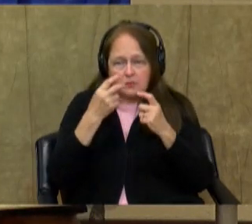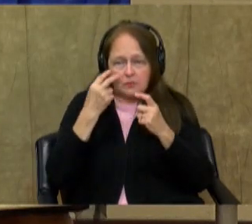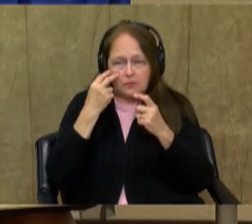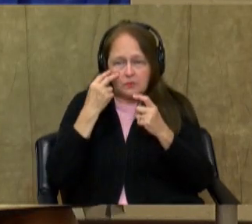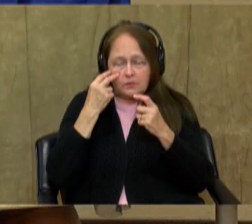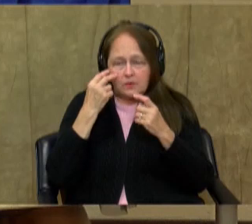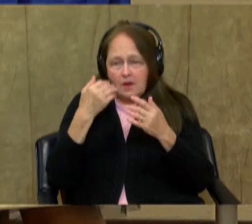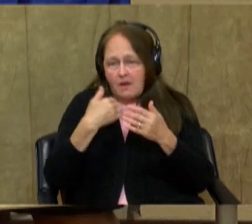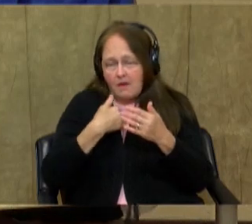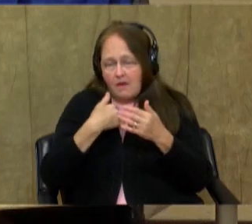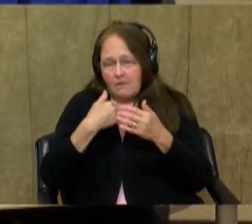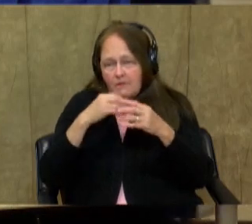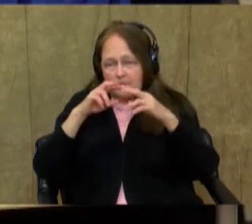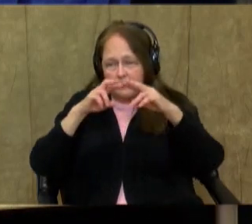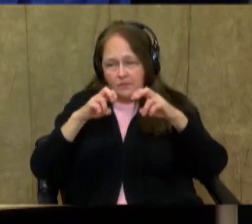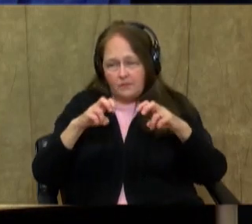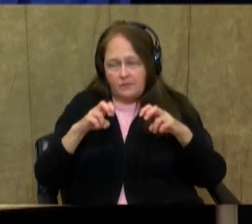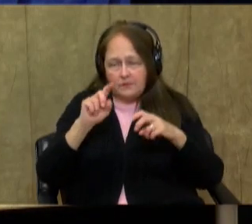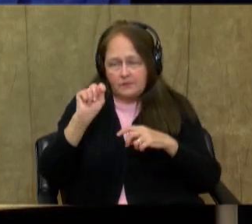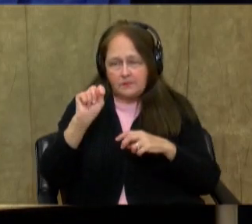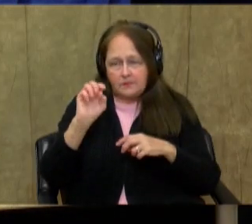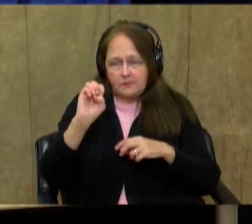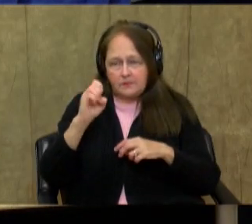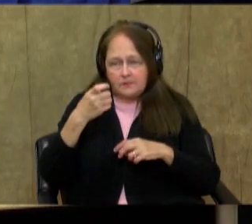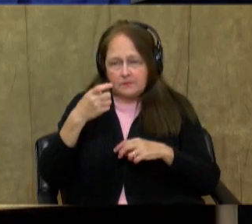some text, analyze it.